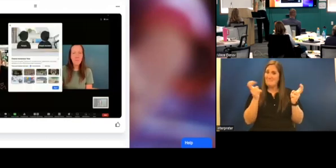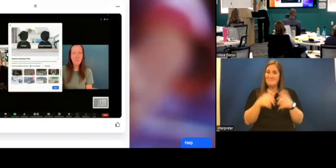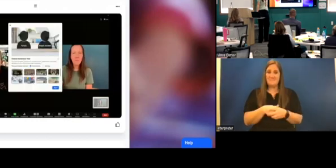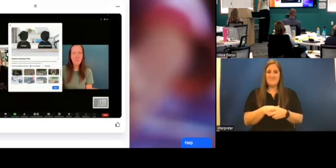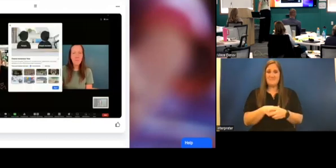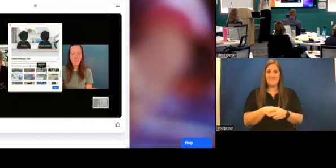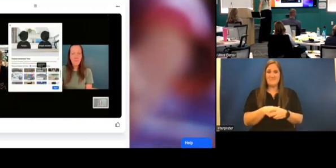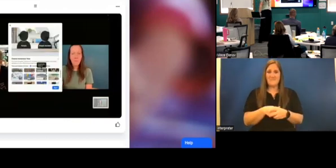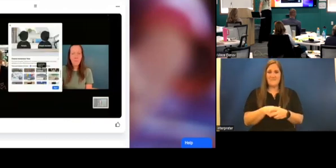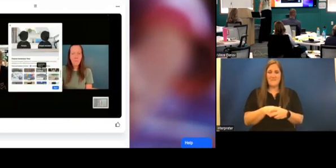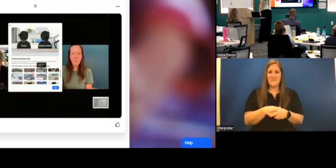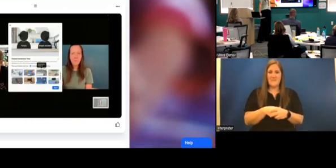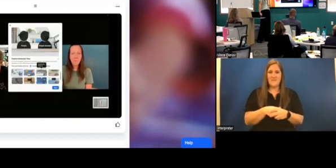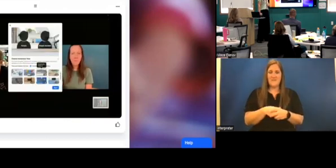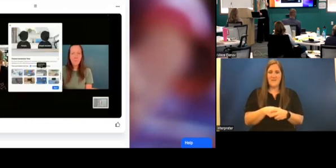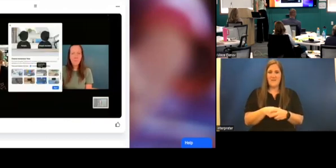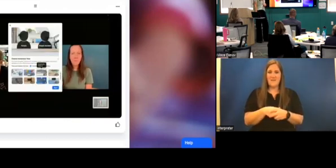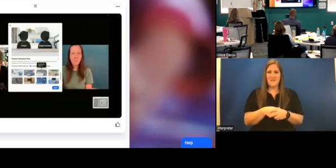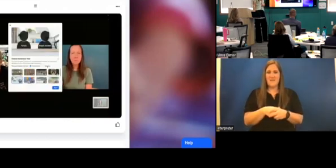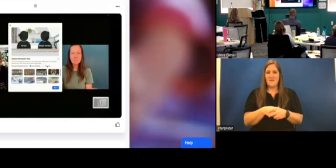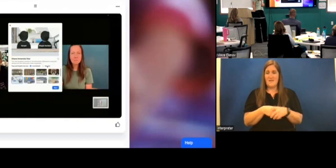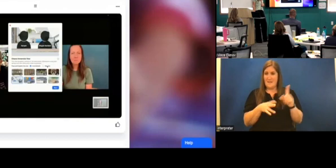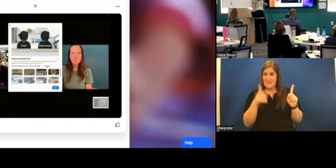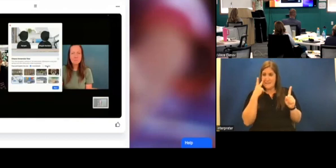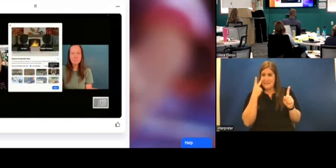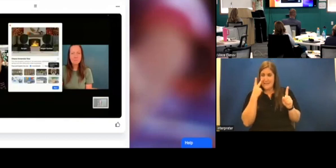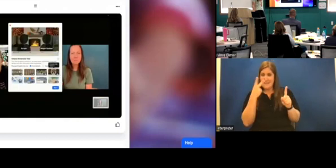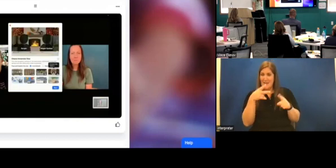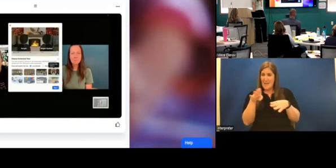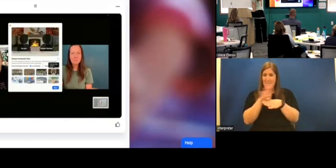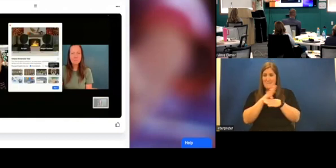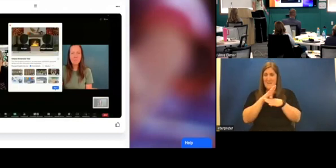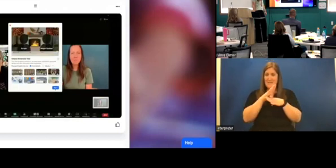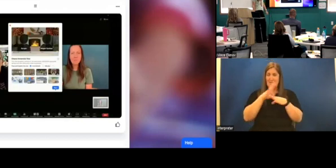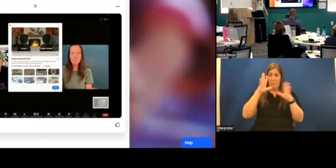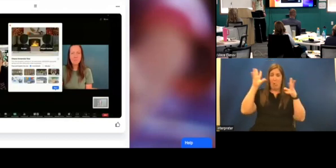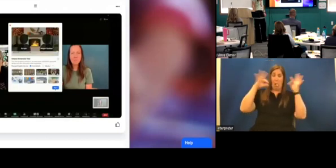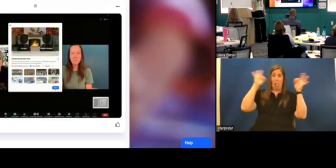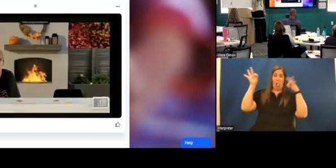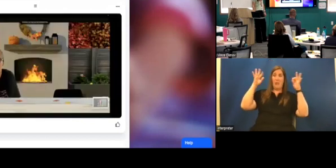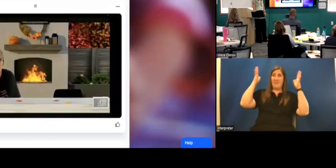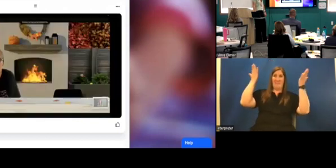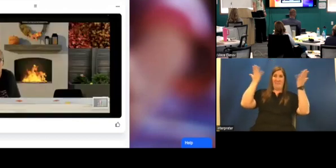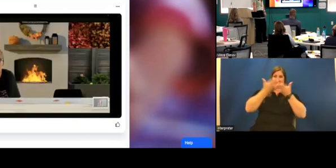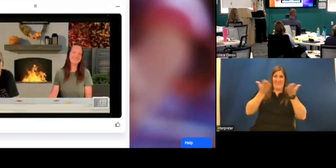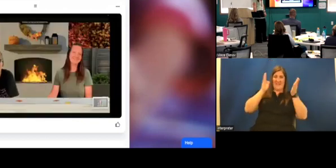And look at his busy background too. And he still is able to go into immersive view. There's all these options provided by Zoom.